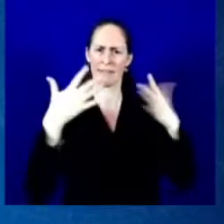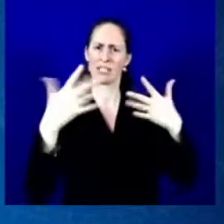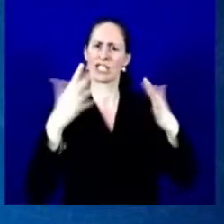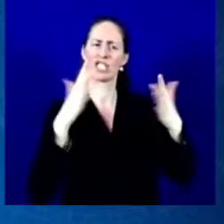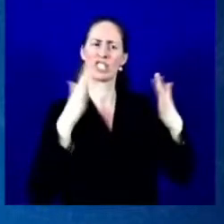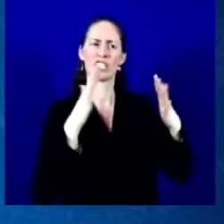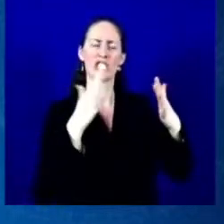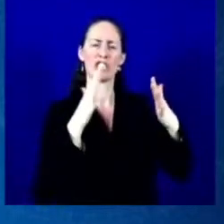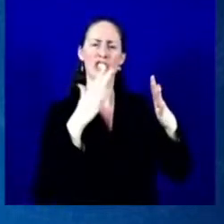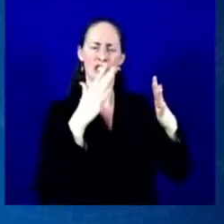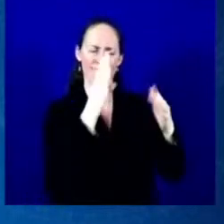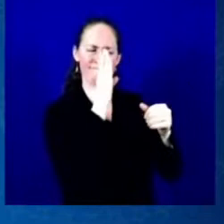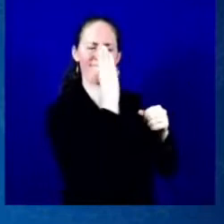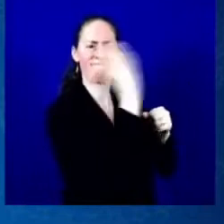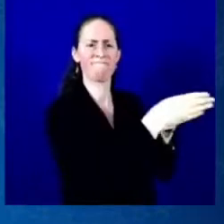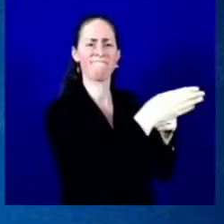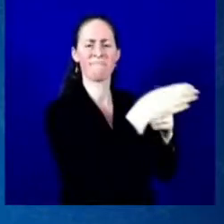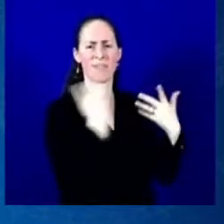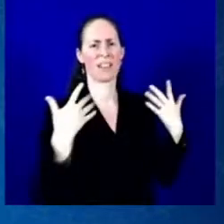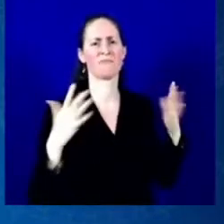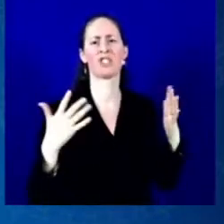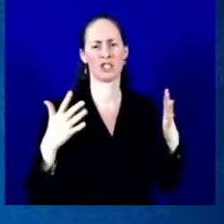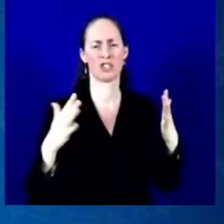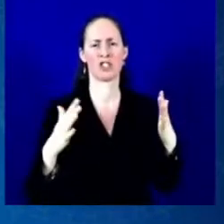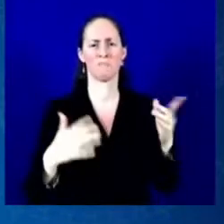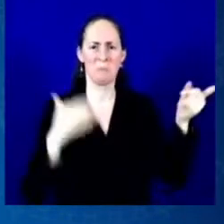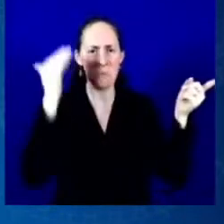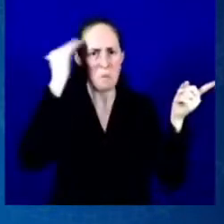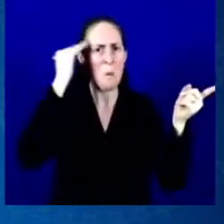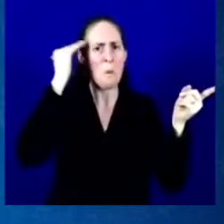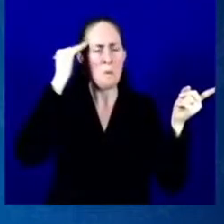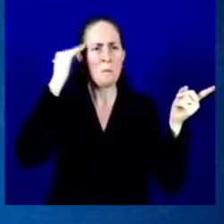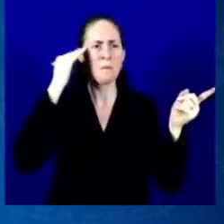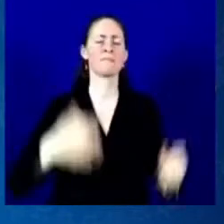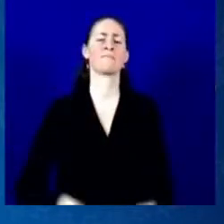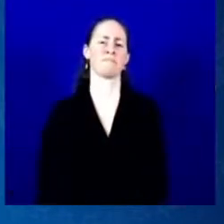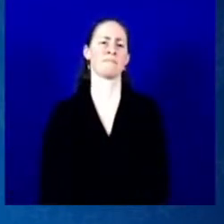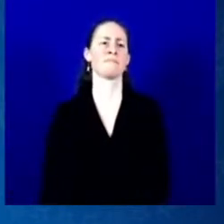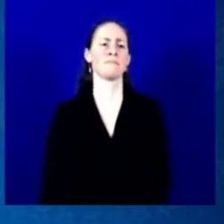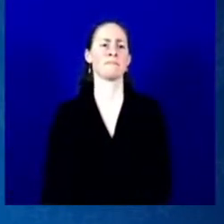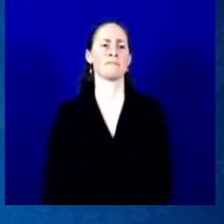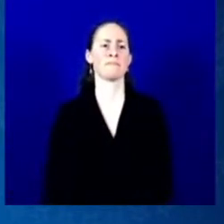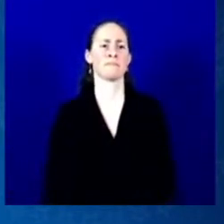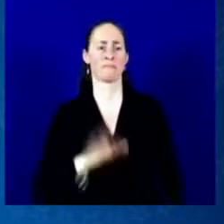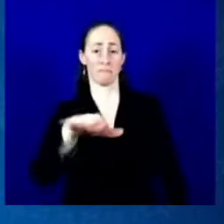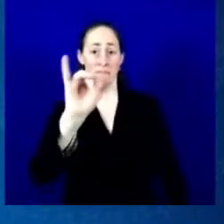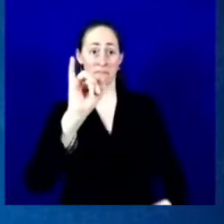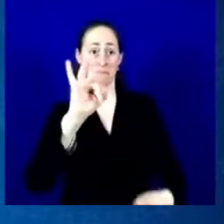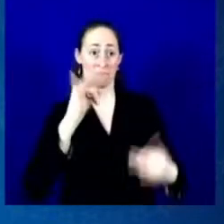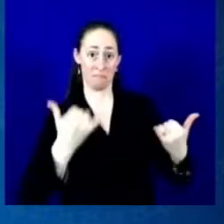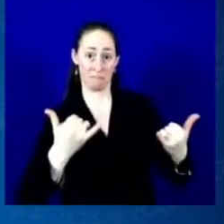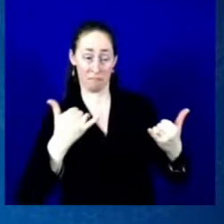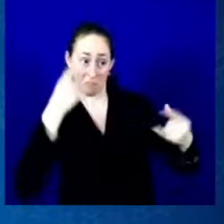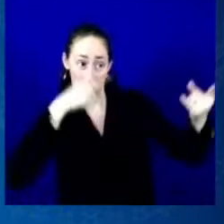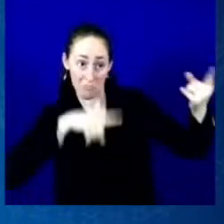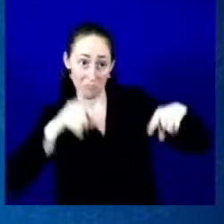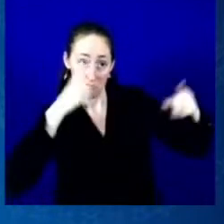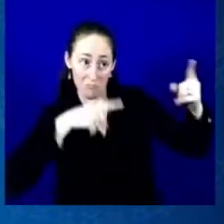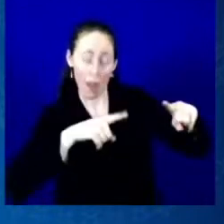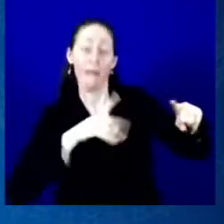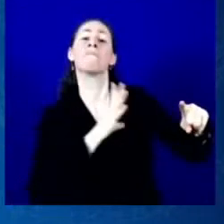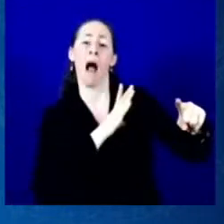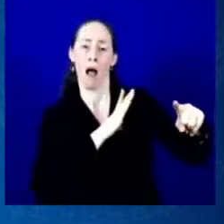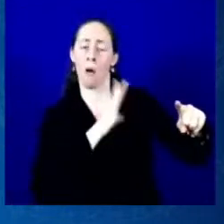But we can also cooperate when it's our mutual interest. We did it when we extended the New START Treaty on nuclear